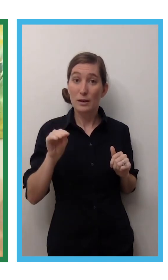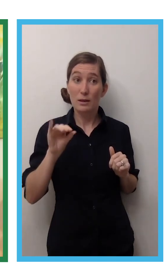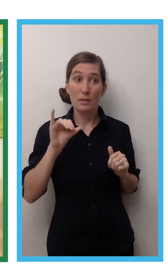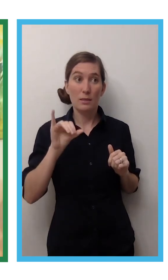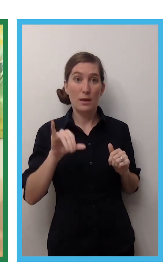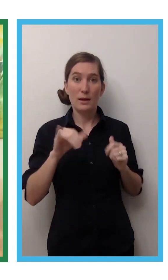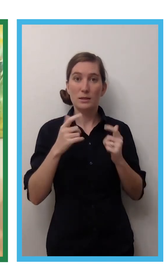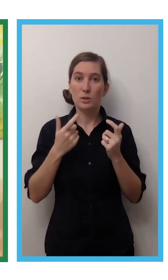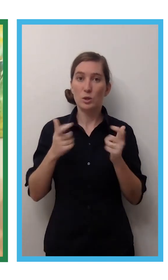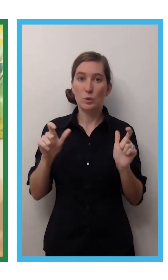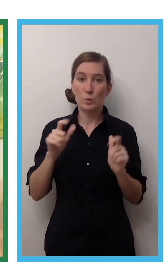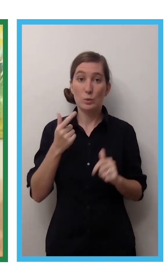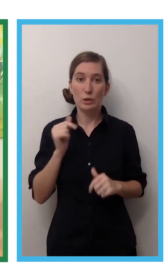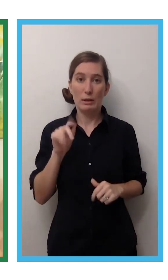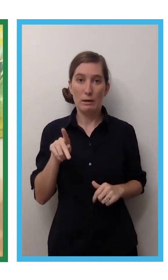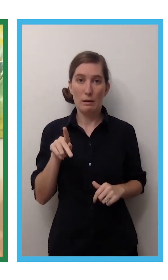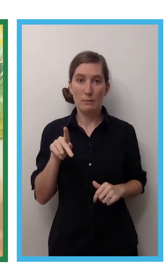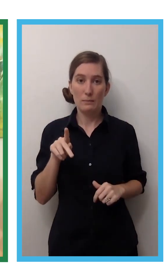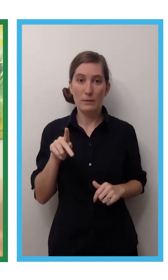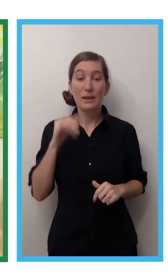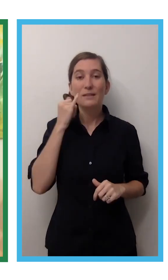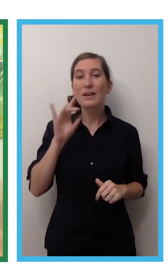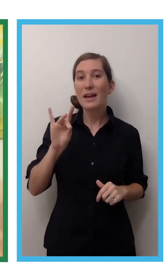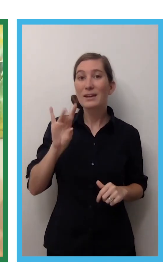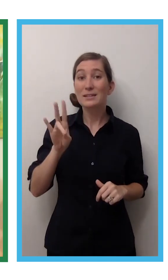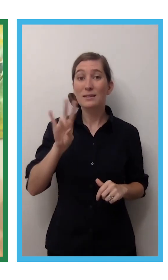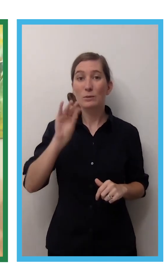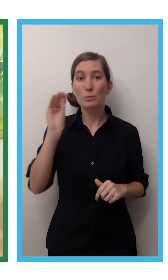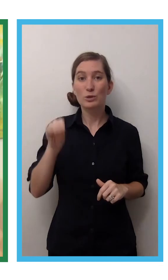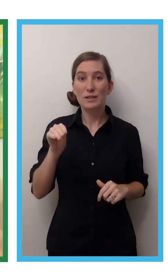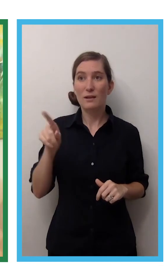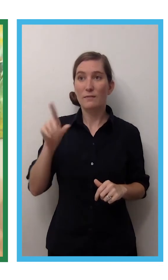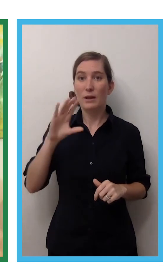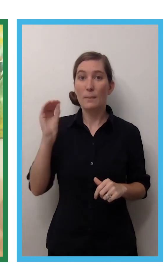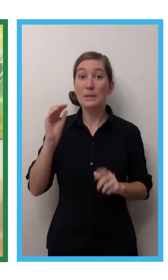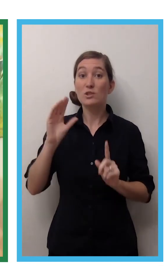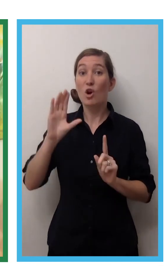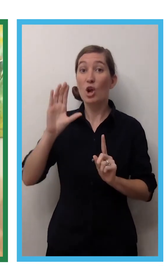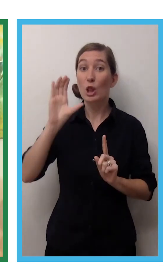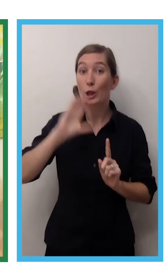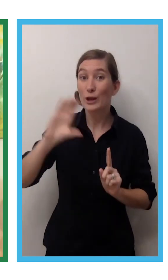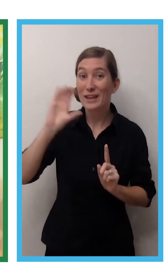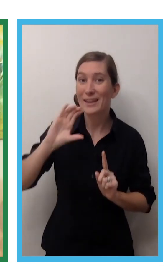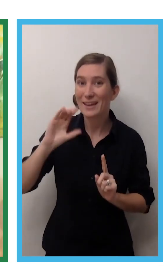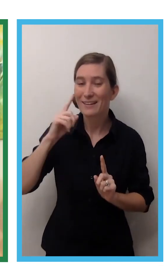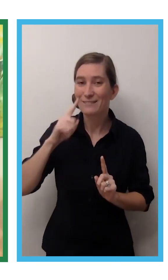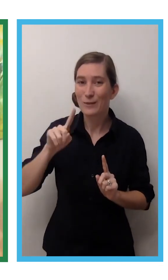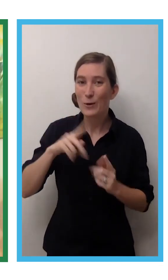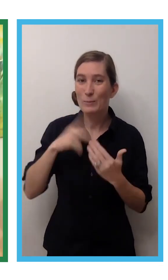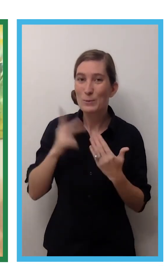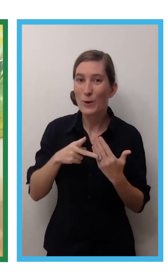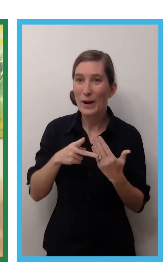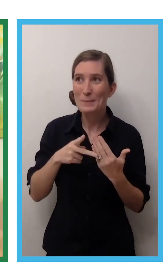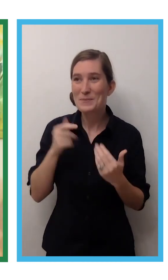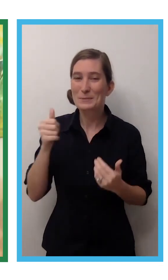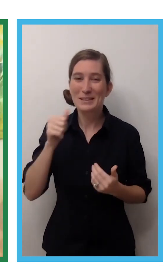got 87% of these companies out looking for it, and they're only generating